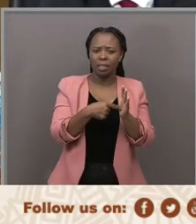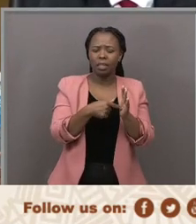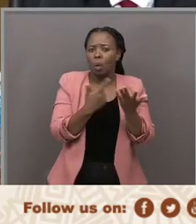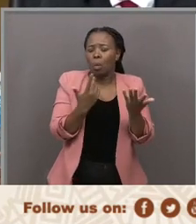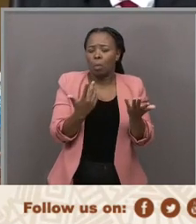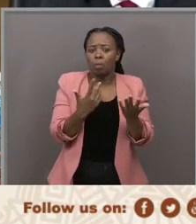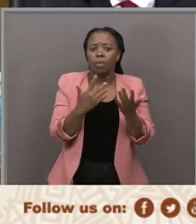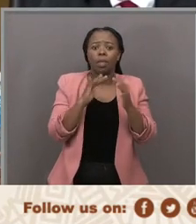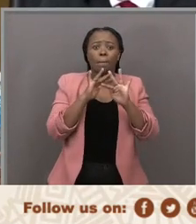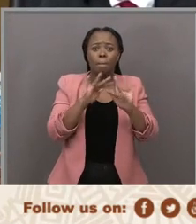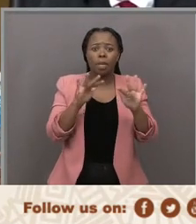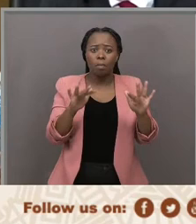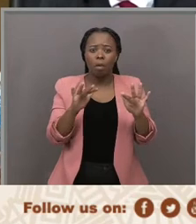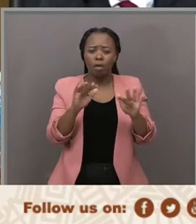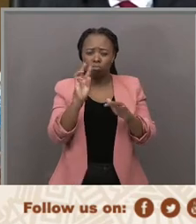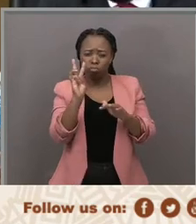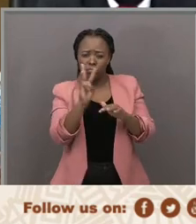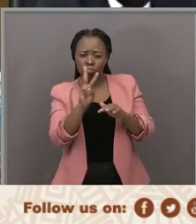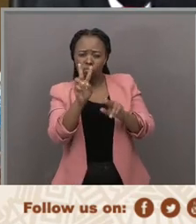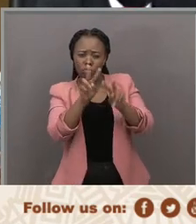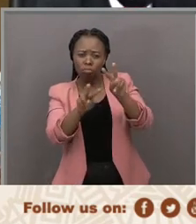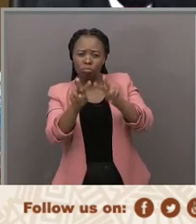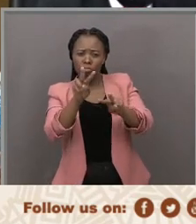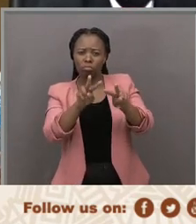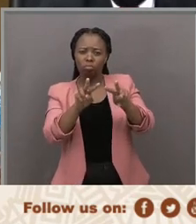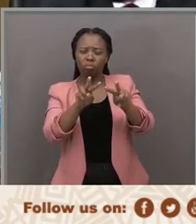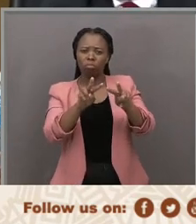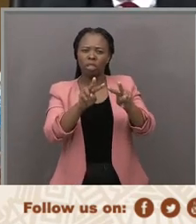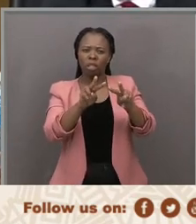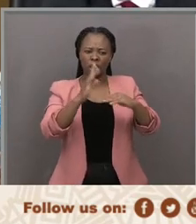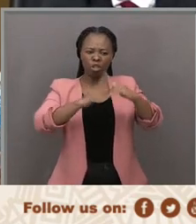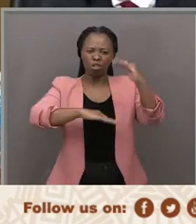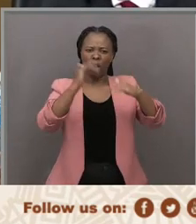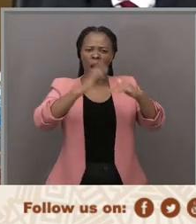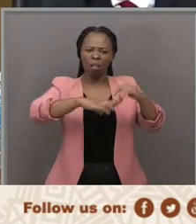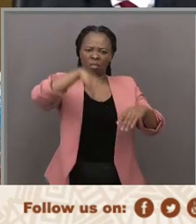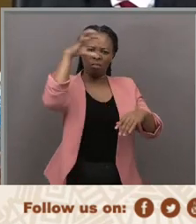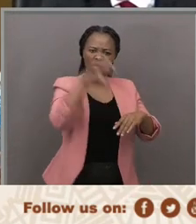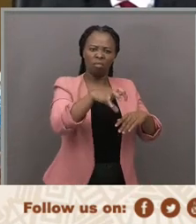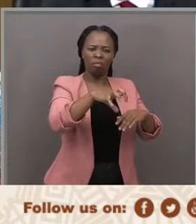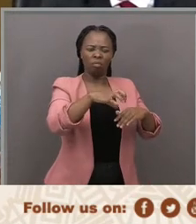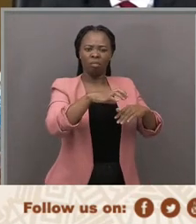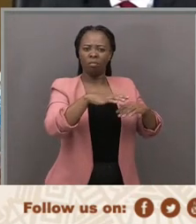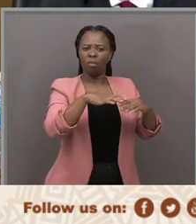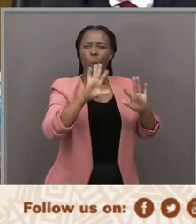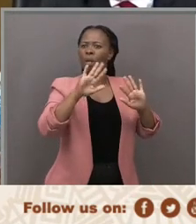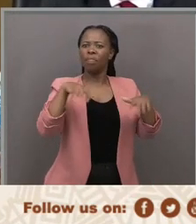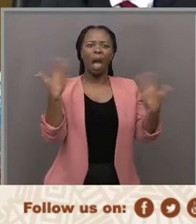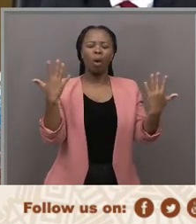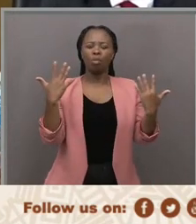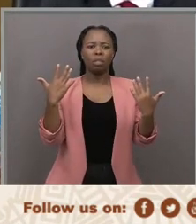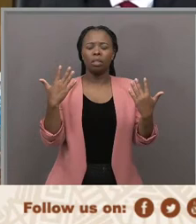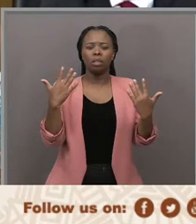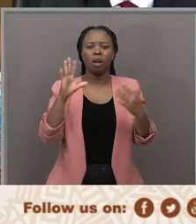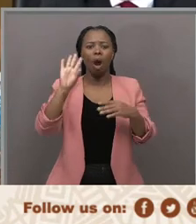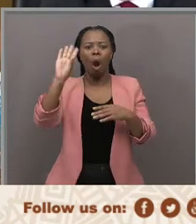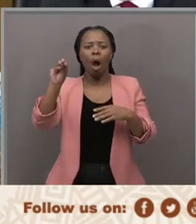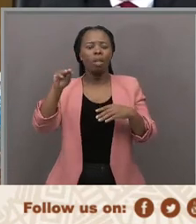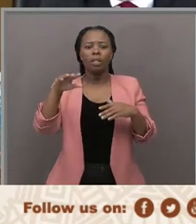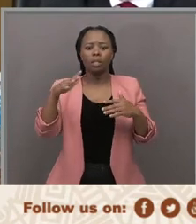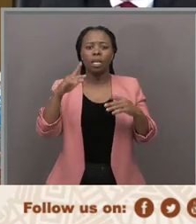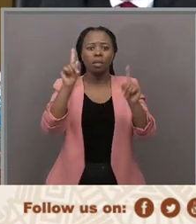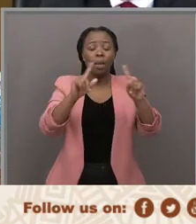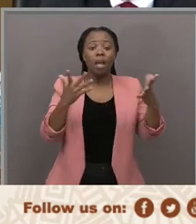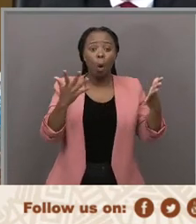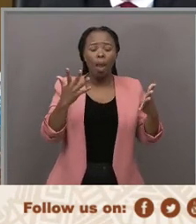were being watched invading land and putting up structures everywhere, especially in Johannesburg. in the south